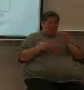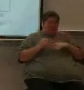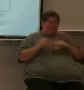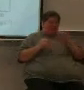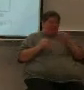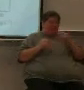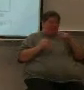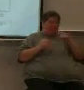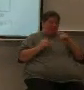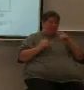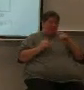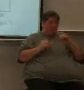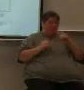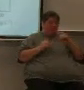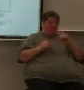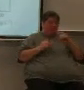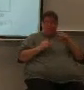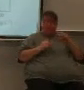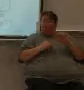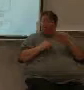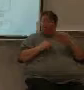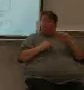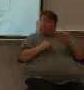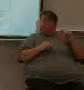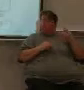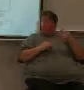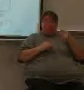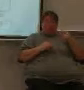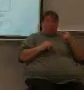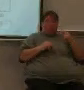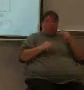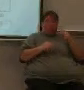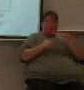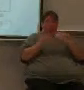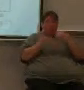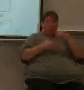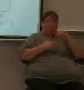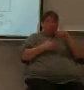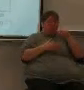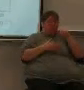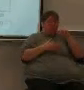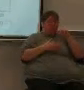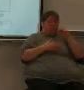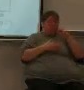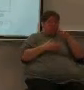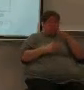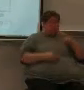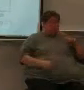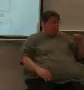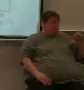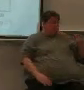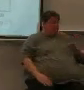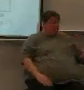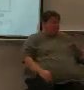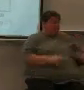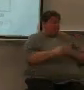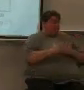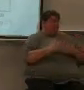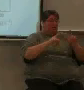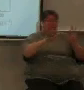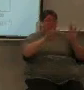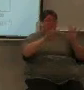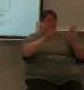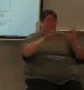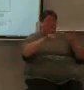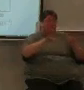okay, because you kind of have the same diversity down in here, and then it just falls precipitously, right? This